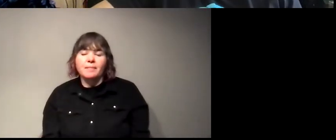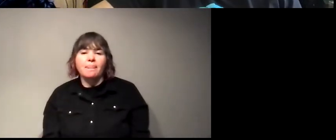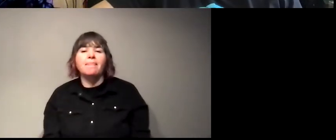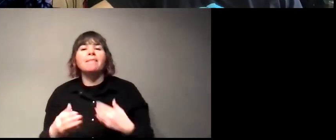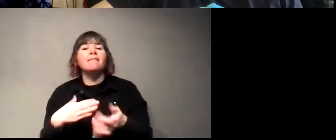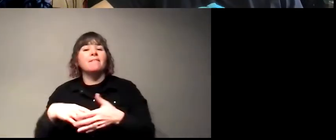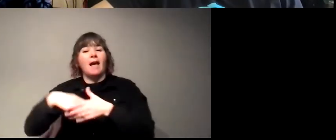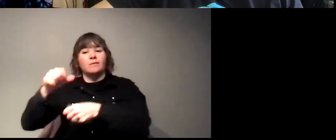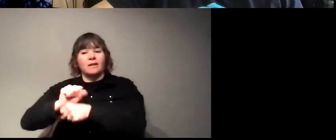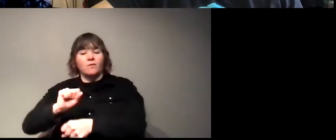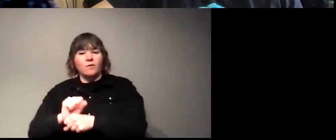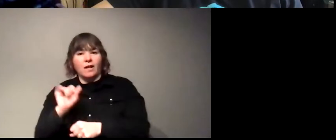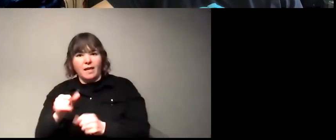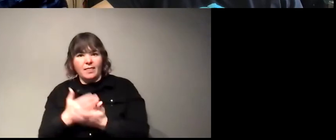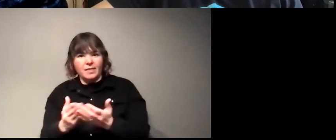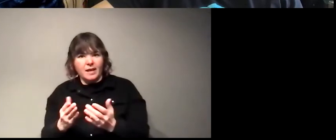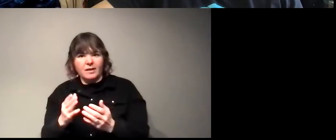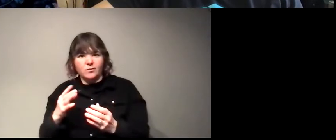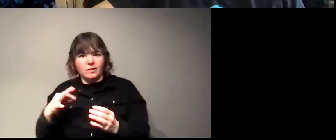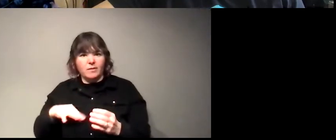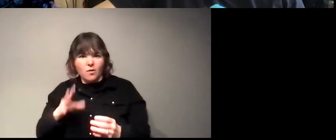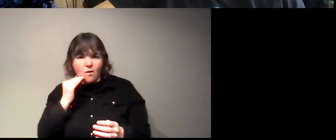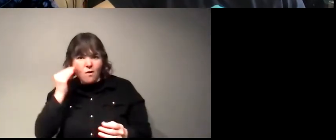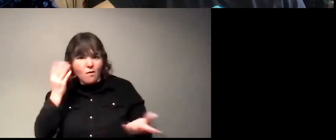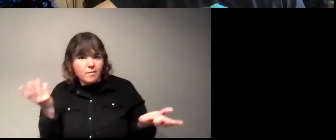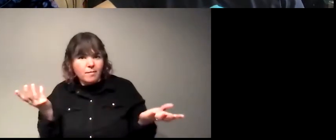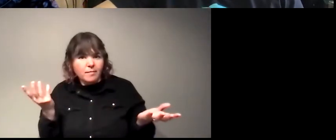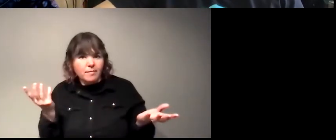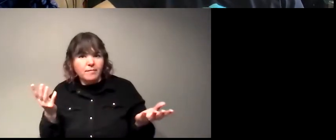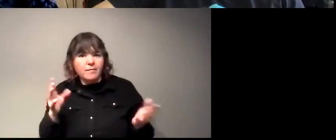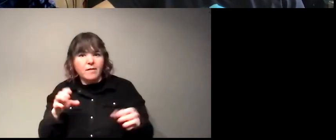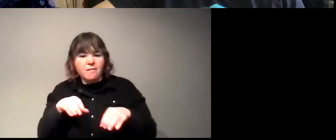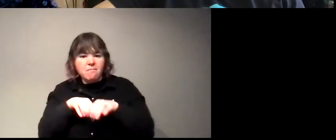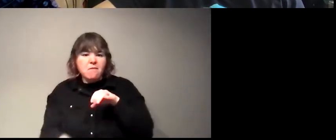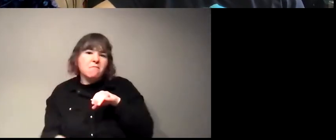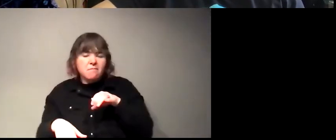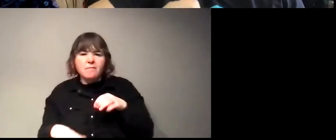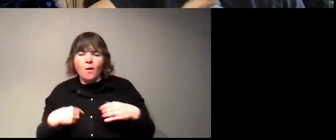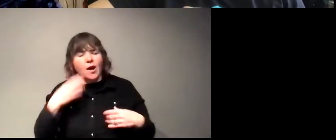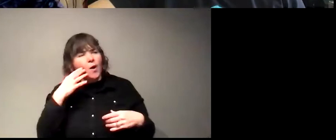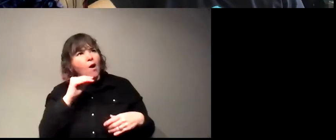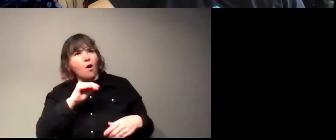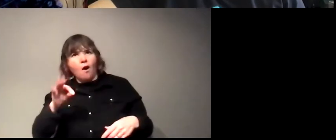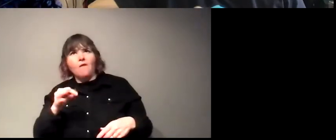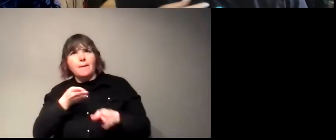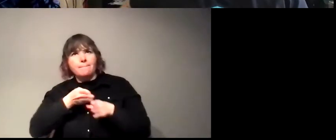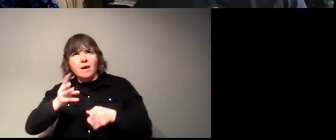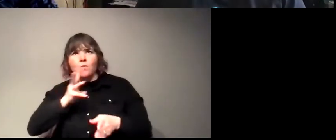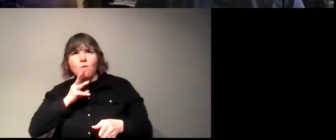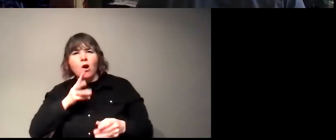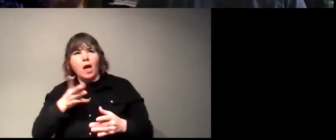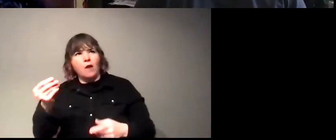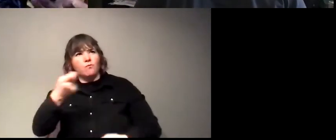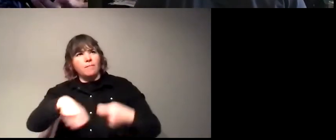outside of work, sometimes that stuff can be so useful at your own home. Okay. You have a busted pipe and you're like, oh, I know how to turn off the water main and I can actually replace this